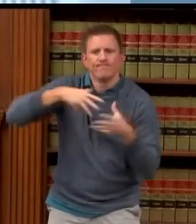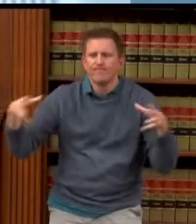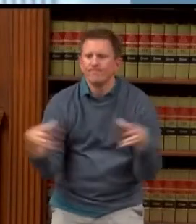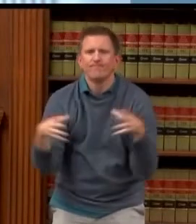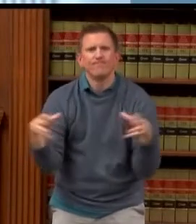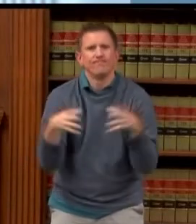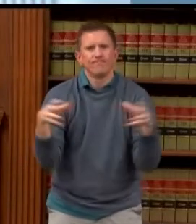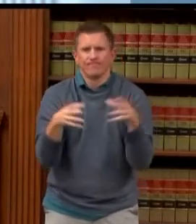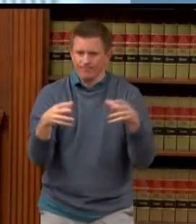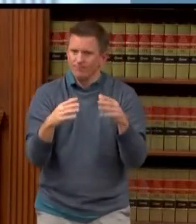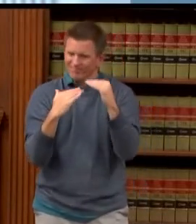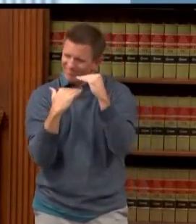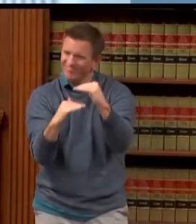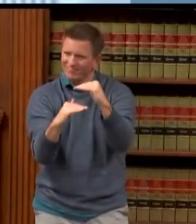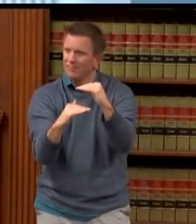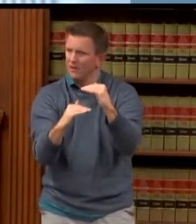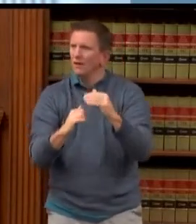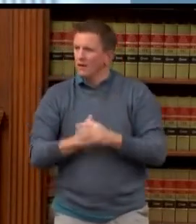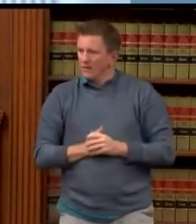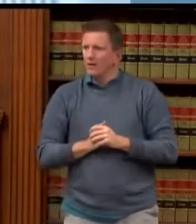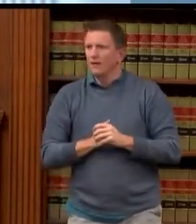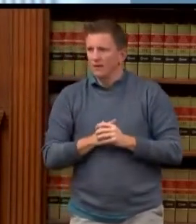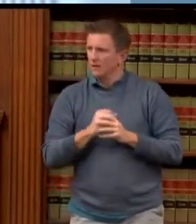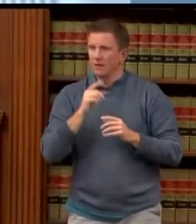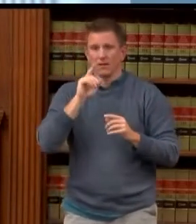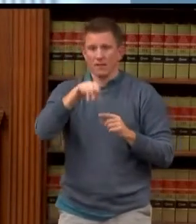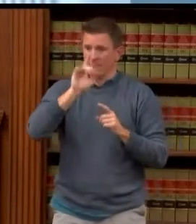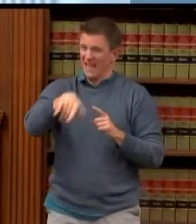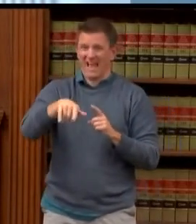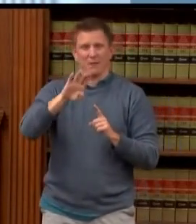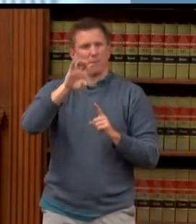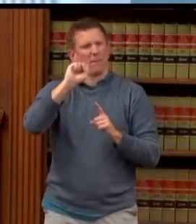get back in the right direction. Bob, you want to add anything to that?